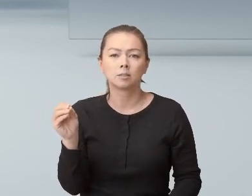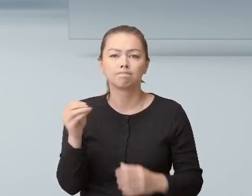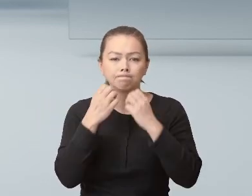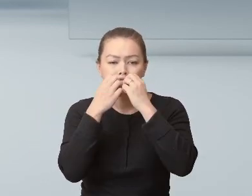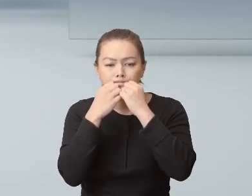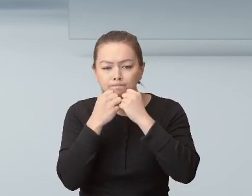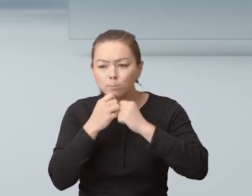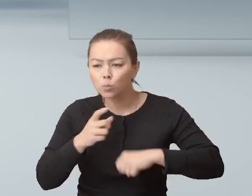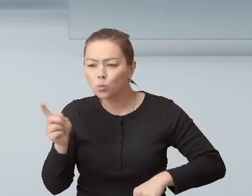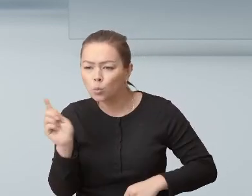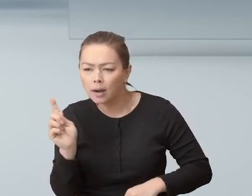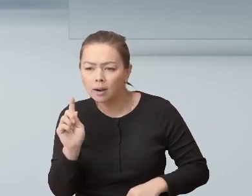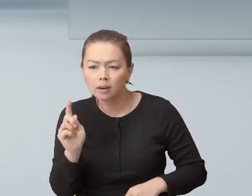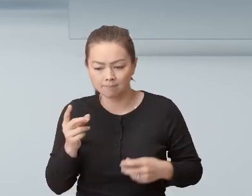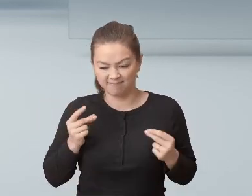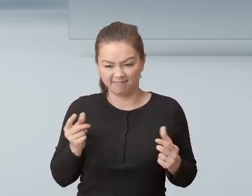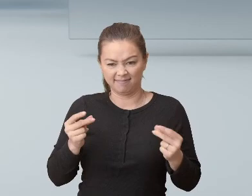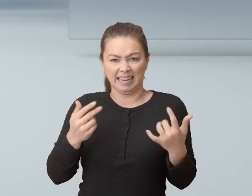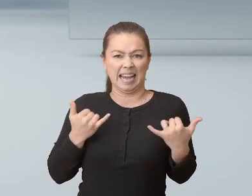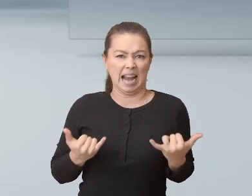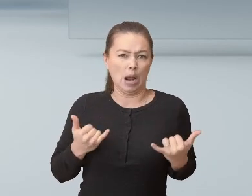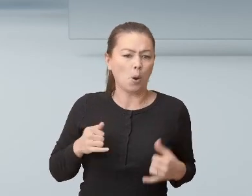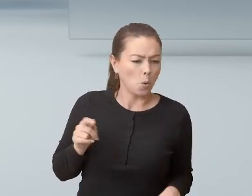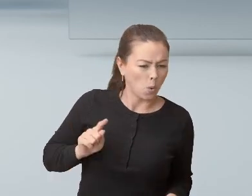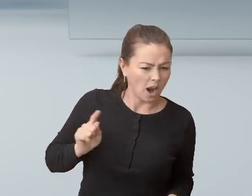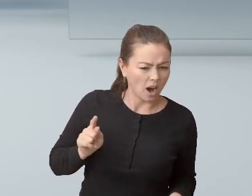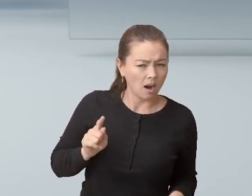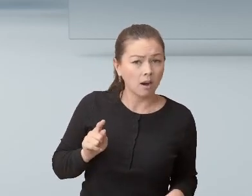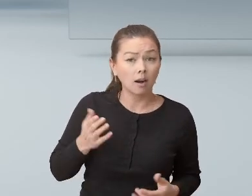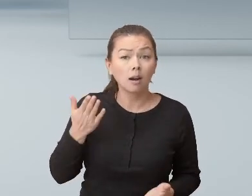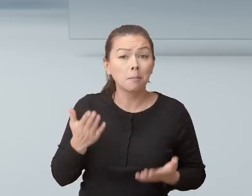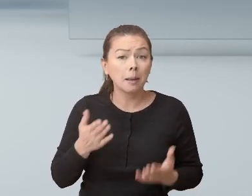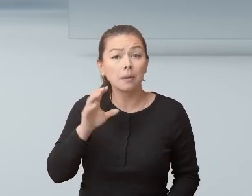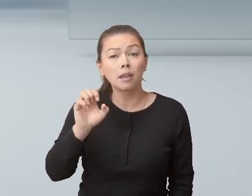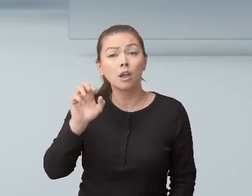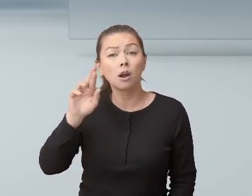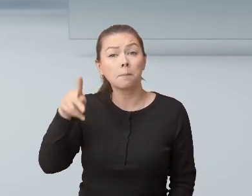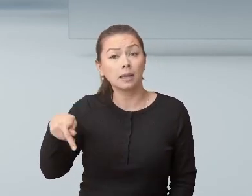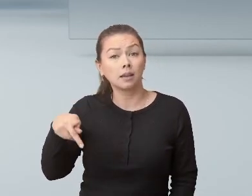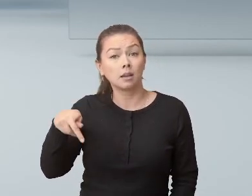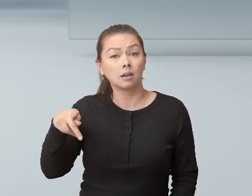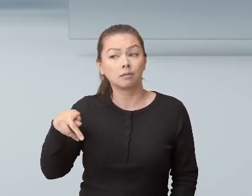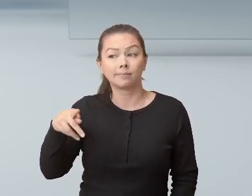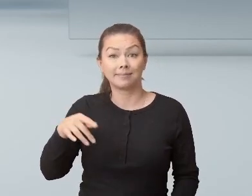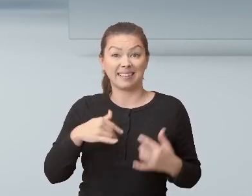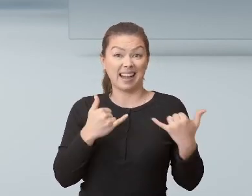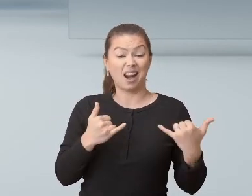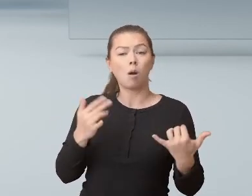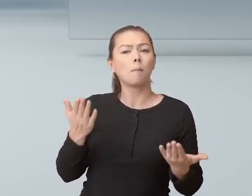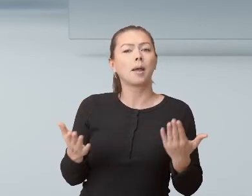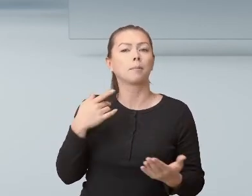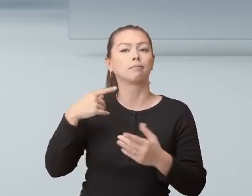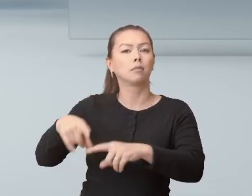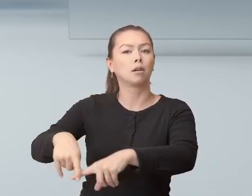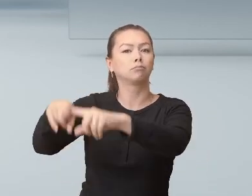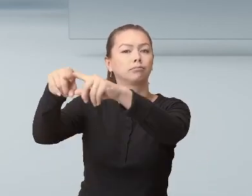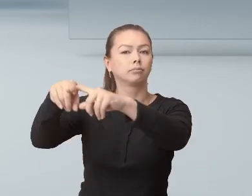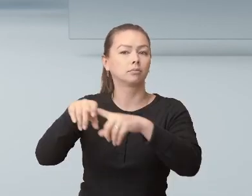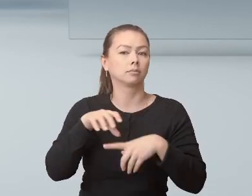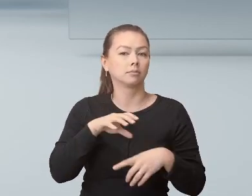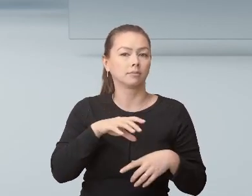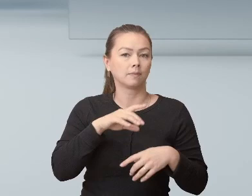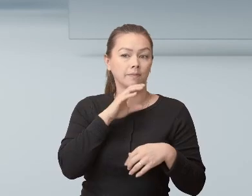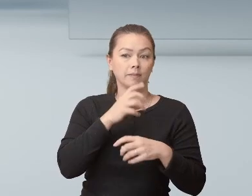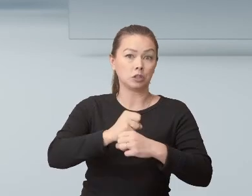right? What can be done right away? It may be that your ERP is not the first thing you should replace. There could be something even ahead of that, either from a